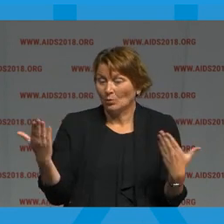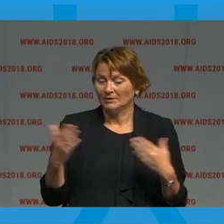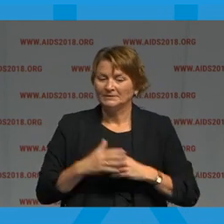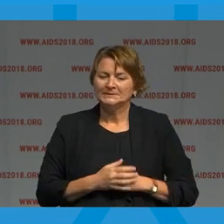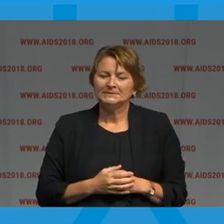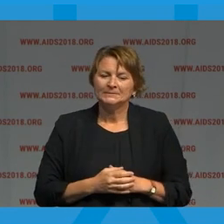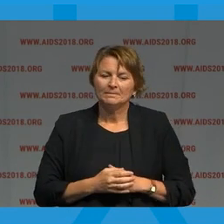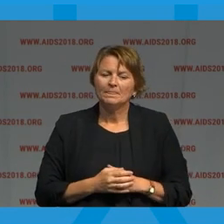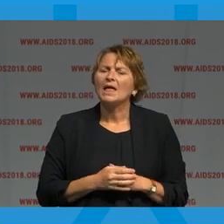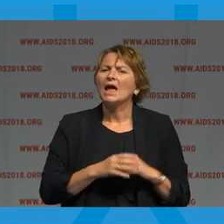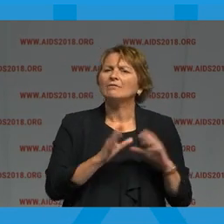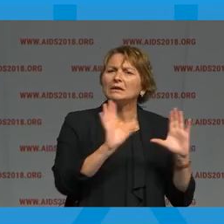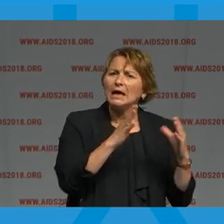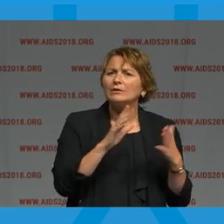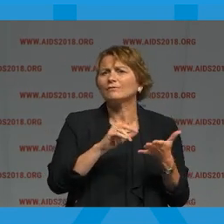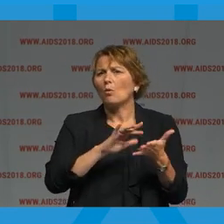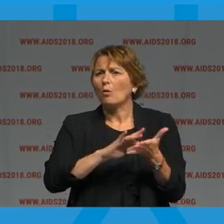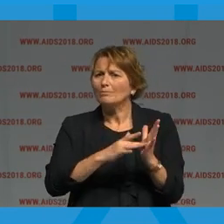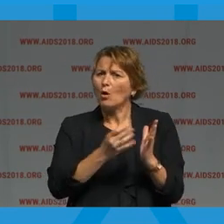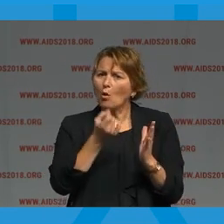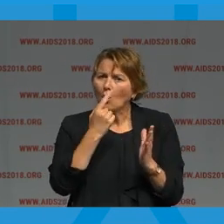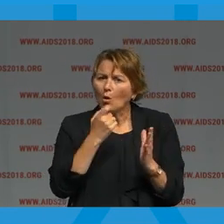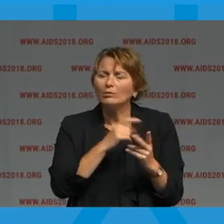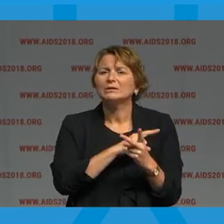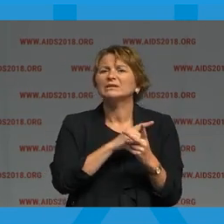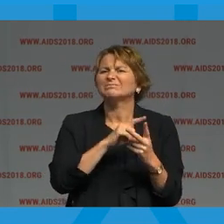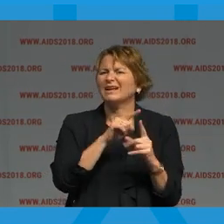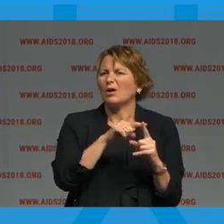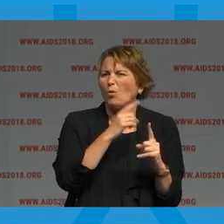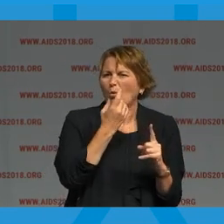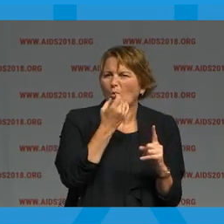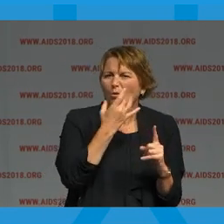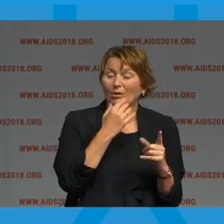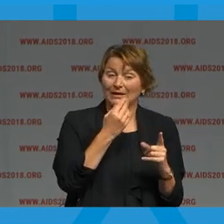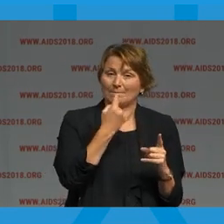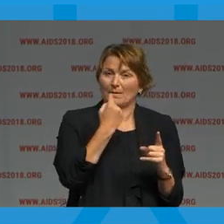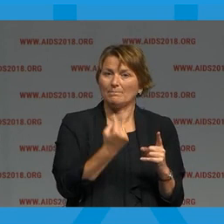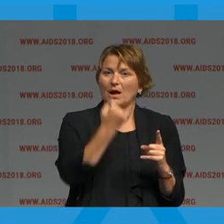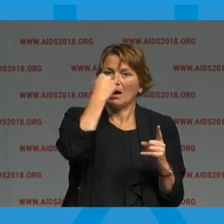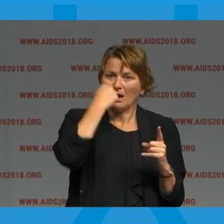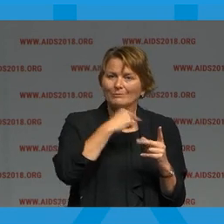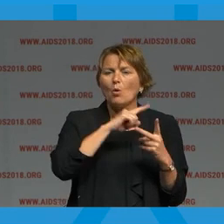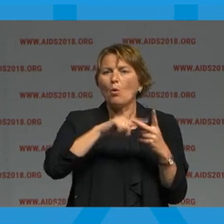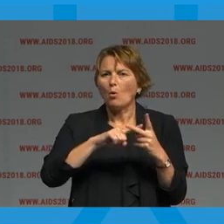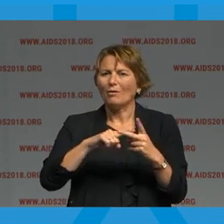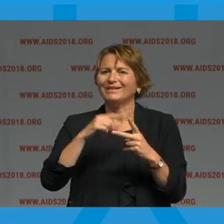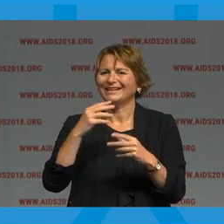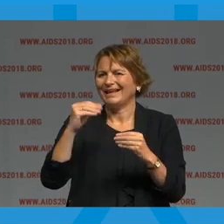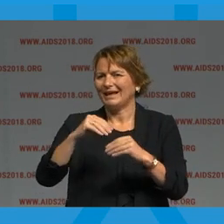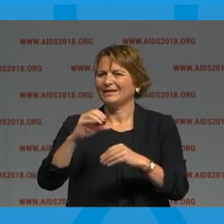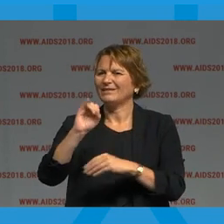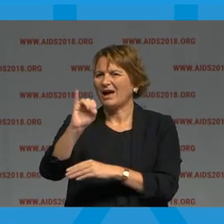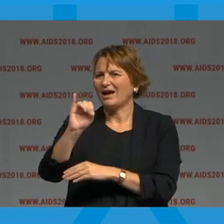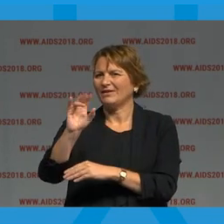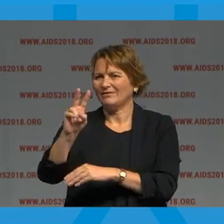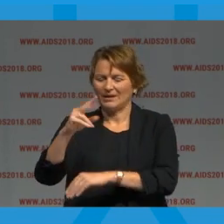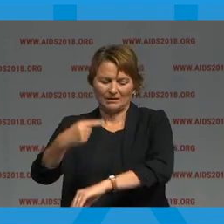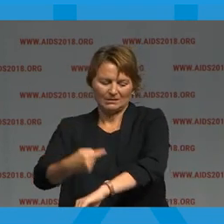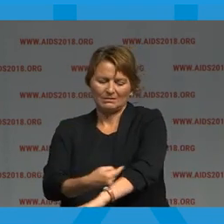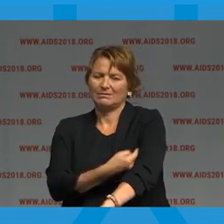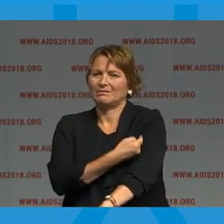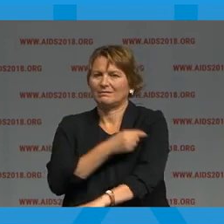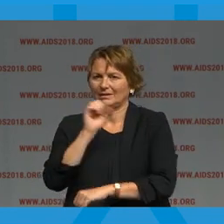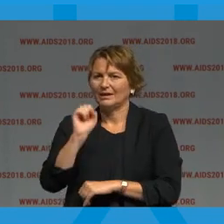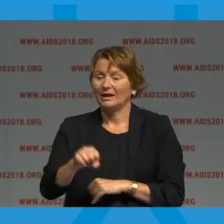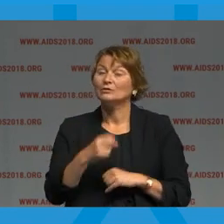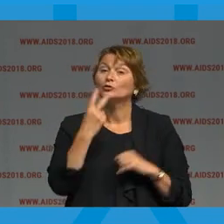can be given orally, rilpivirine can be given orally, but also in intramuscular. And in the latter studies, we see